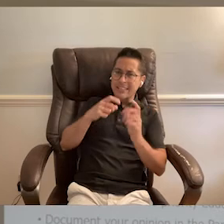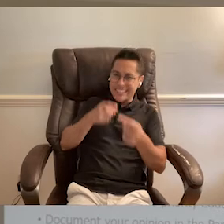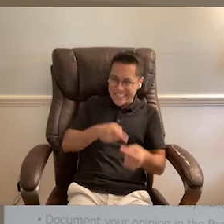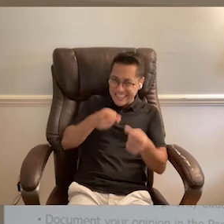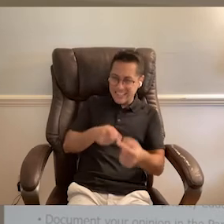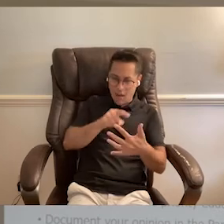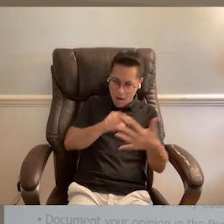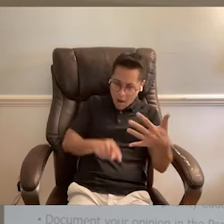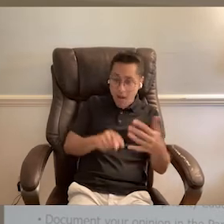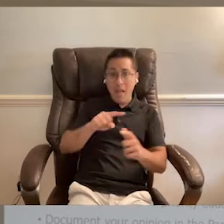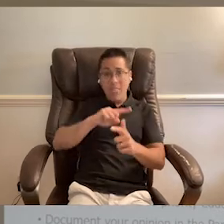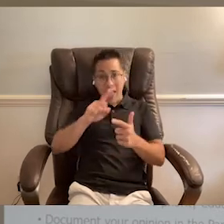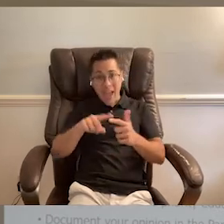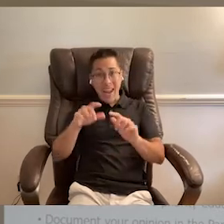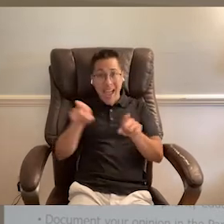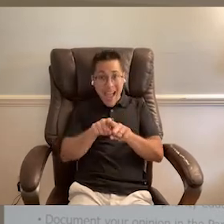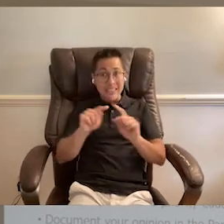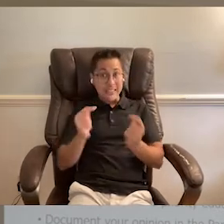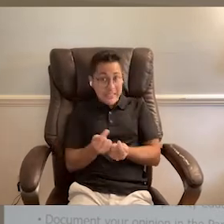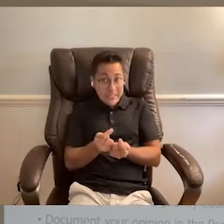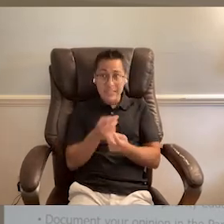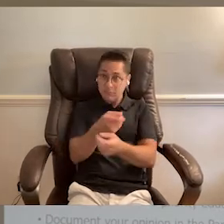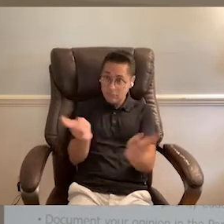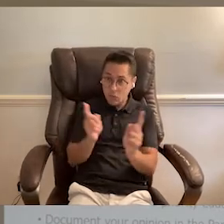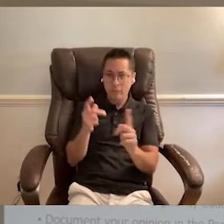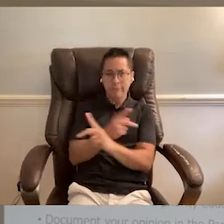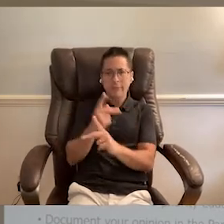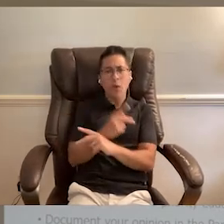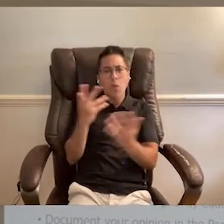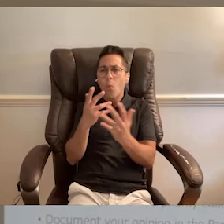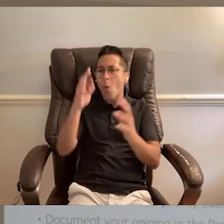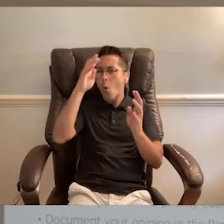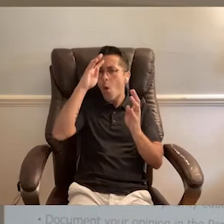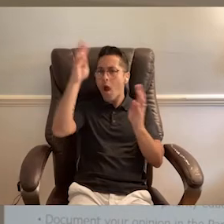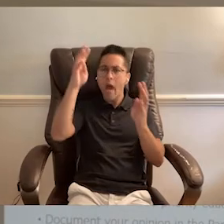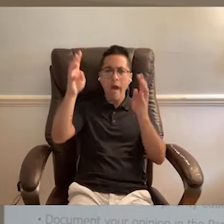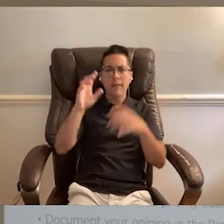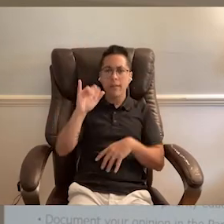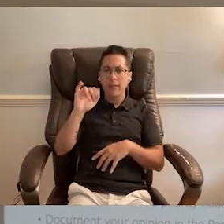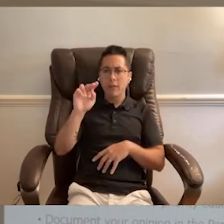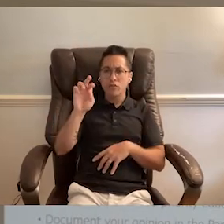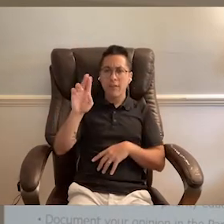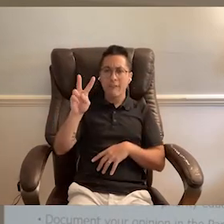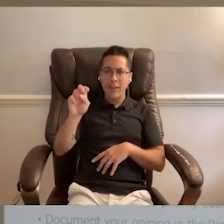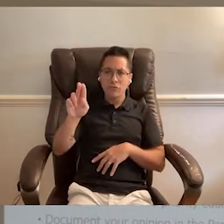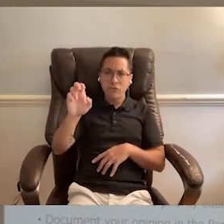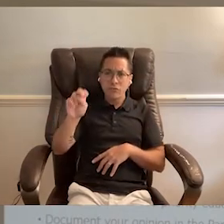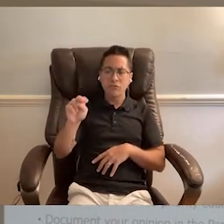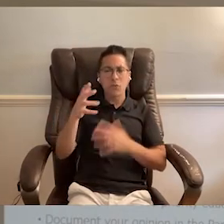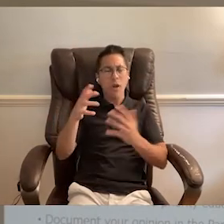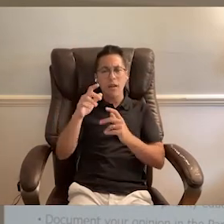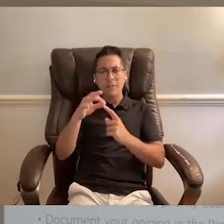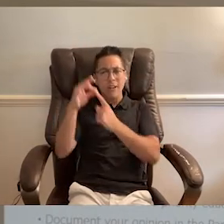team, you come up with what interventions, what specially designed instruction your child needs.